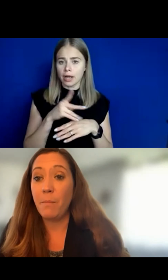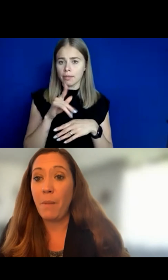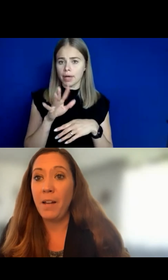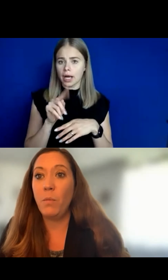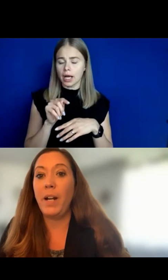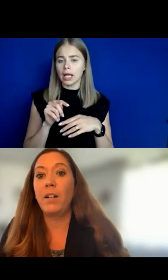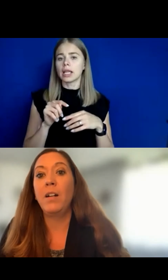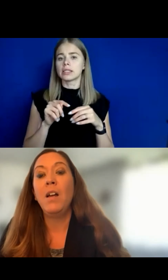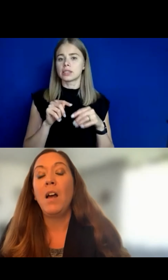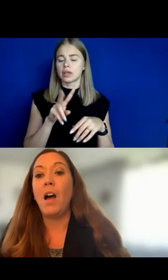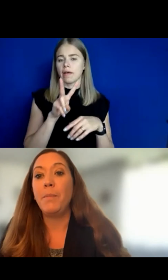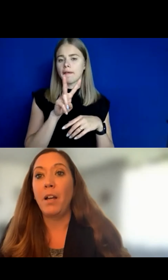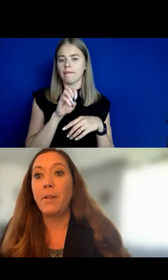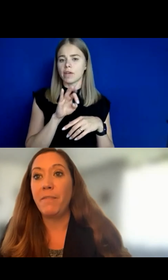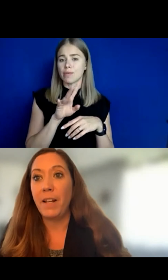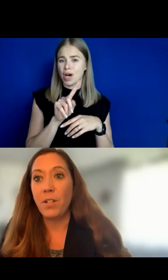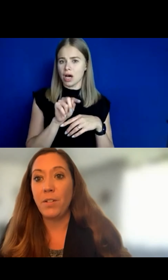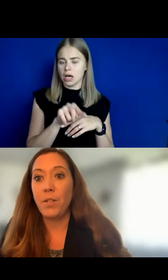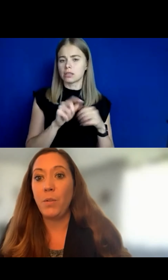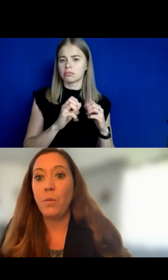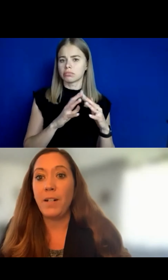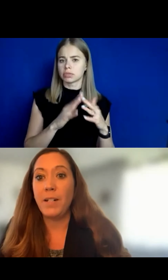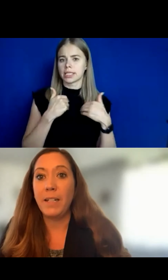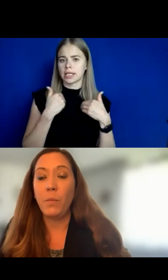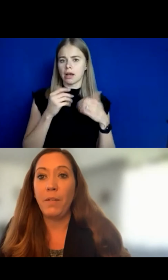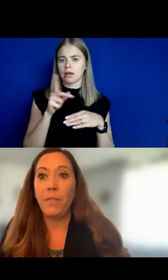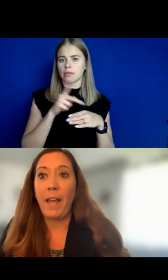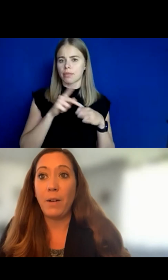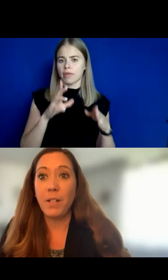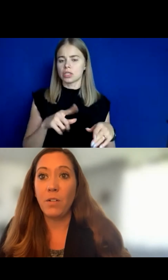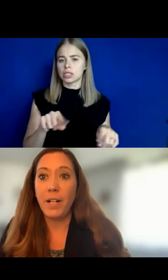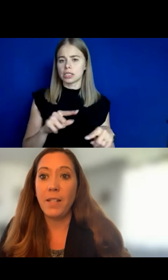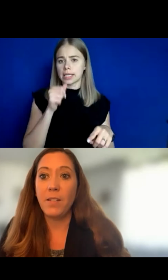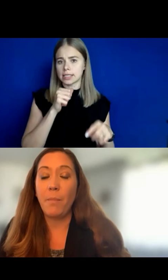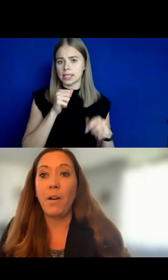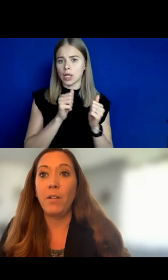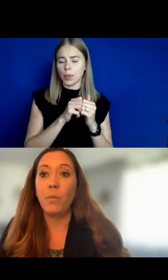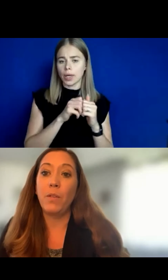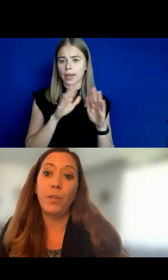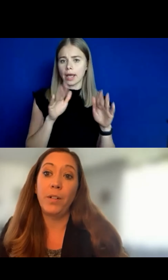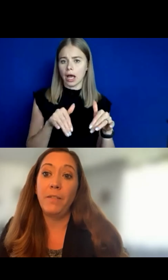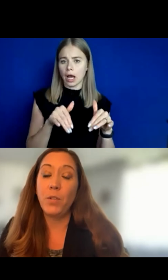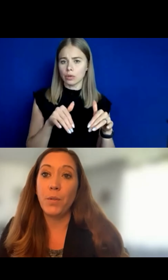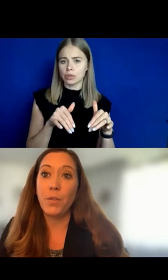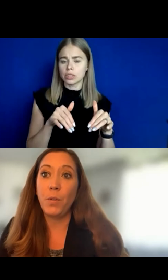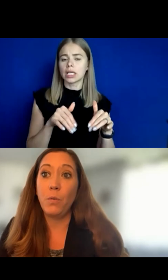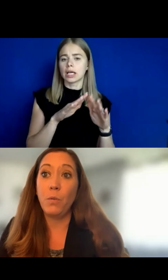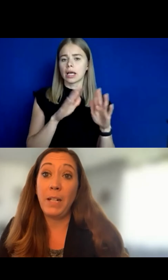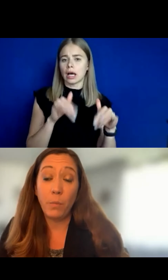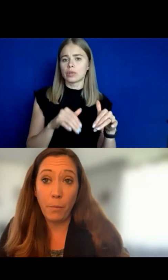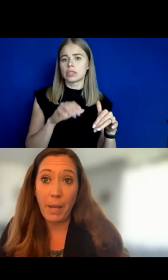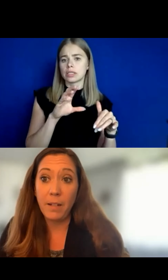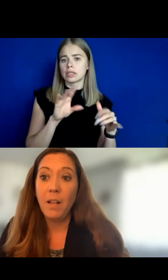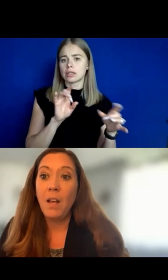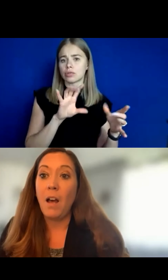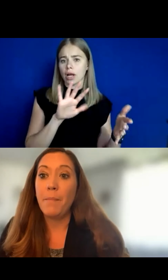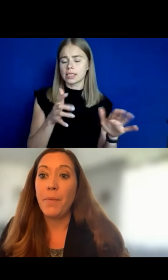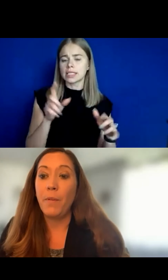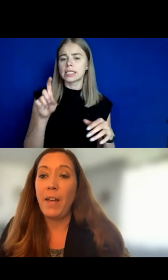of Vermont, where young professionals who are dealing with the housing crisis are partnered with older individuals who need a